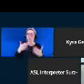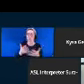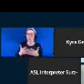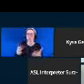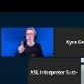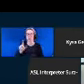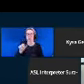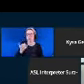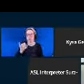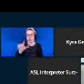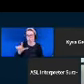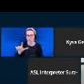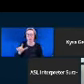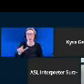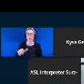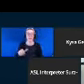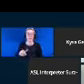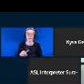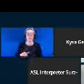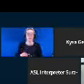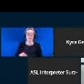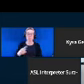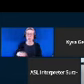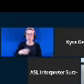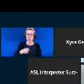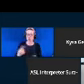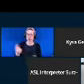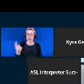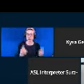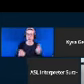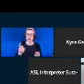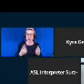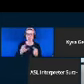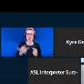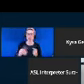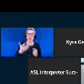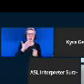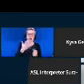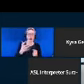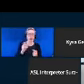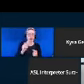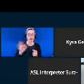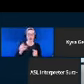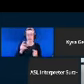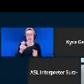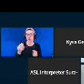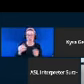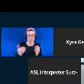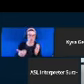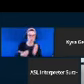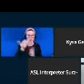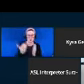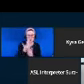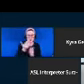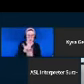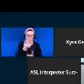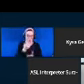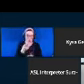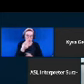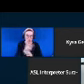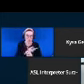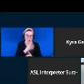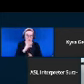note, that is truly, we would consider it still in government talk. That's still hot off the press because it is just months old and